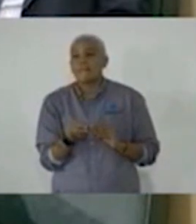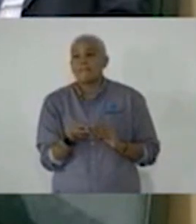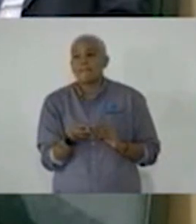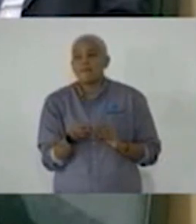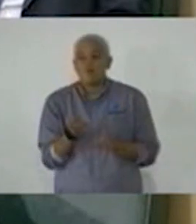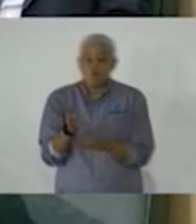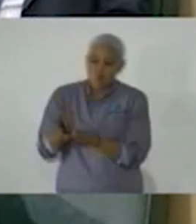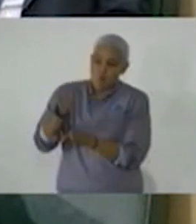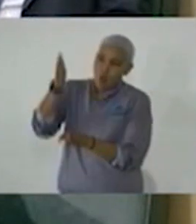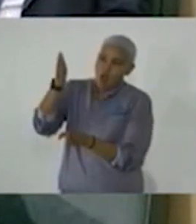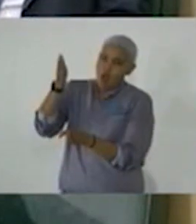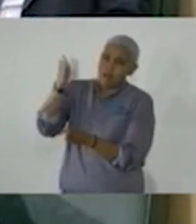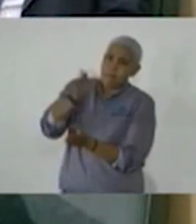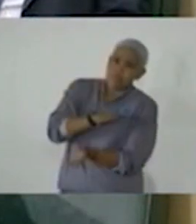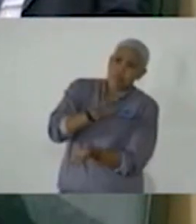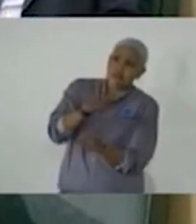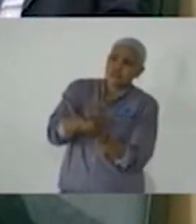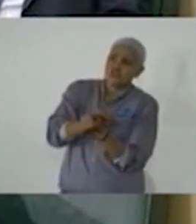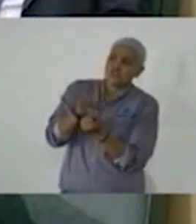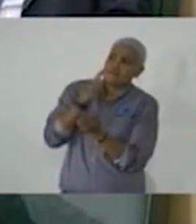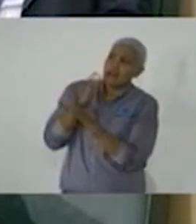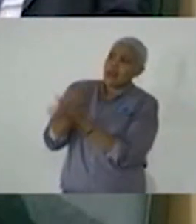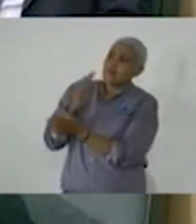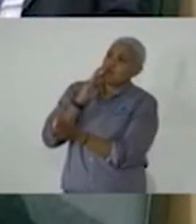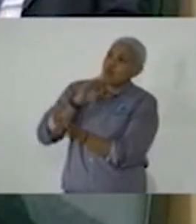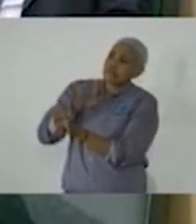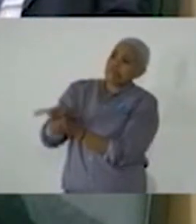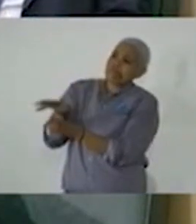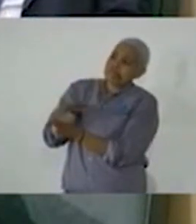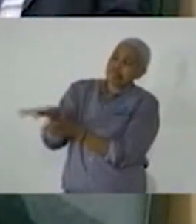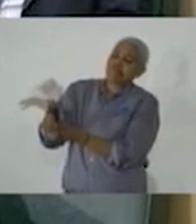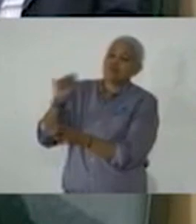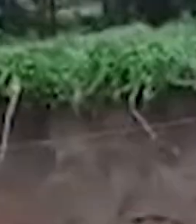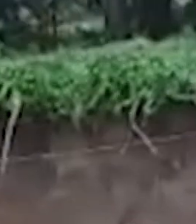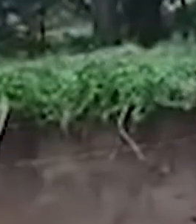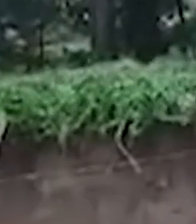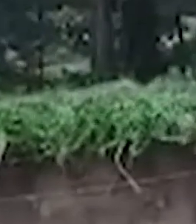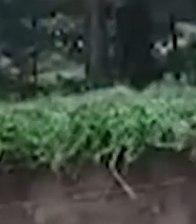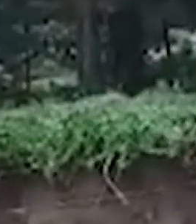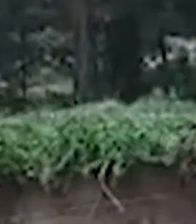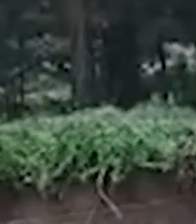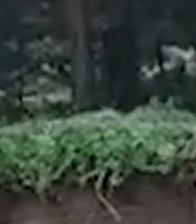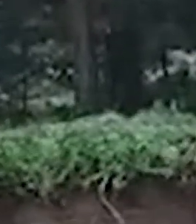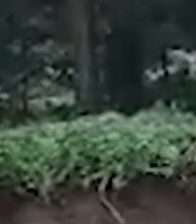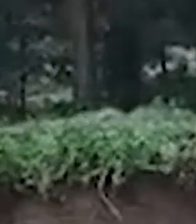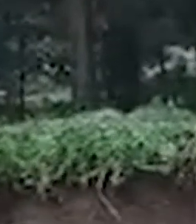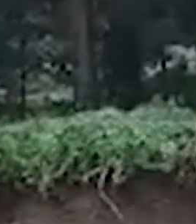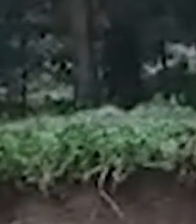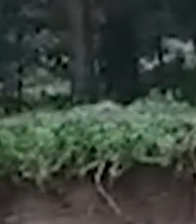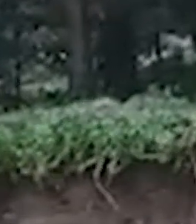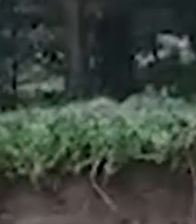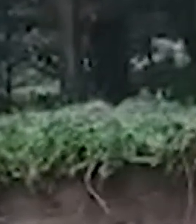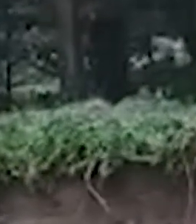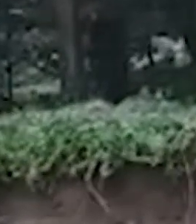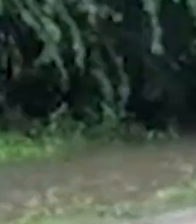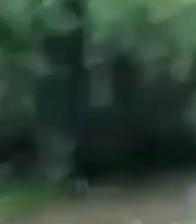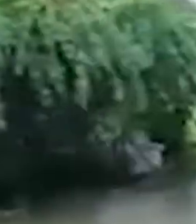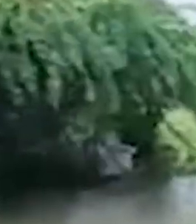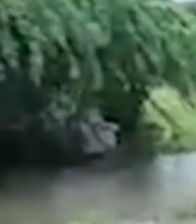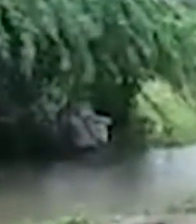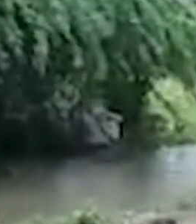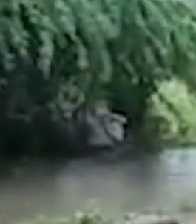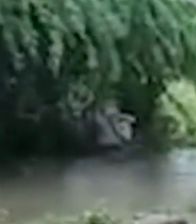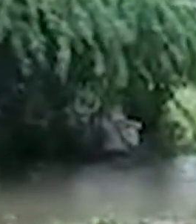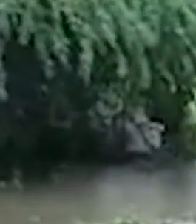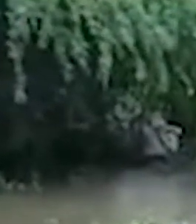retaining walls that have been destroyed, those costs might be a little bit more. The National Works Agency NWA is expected